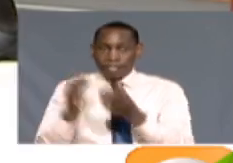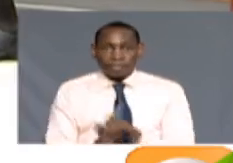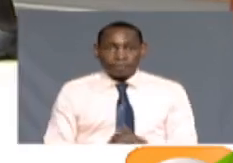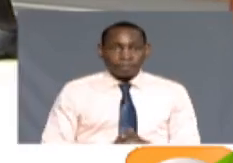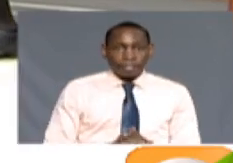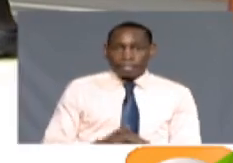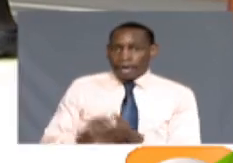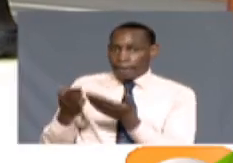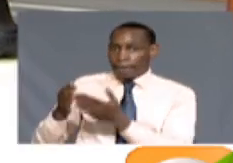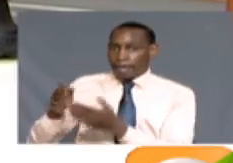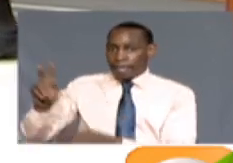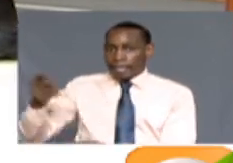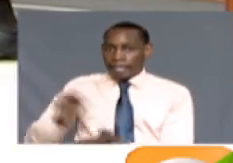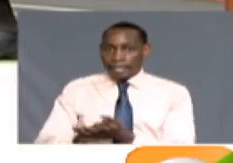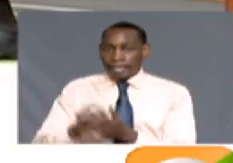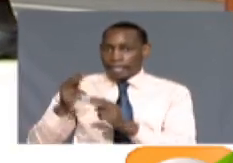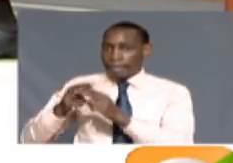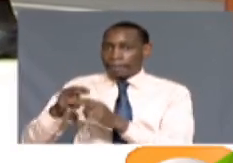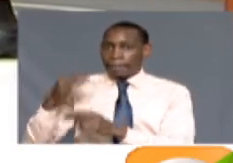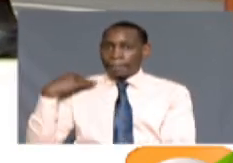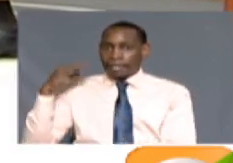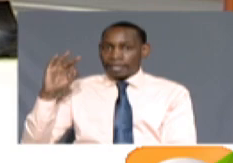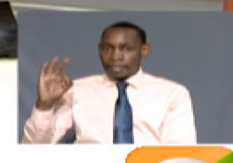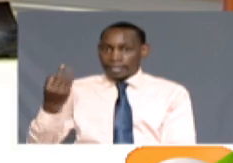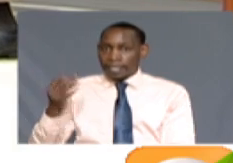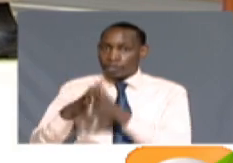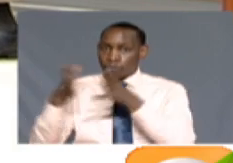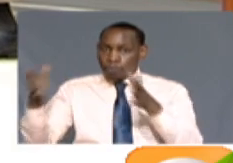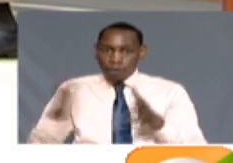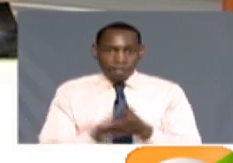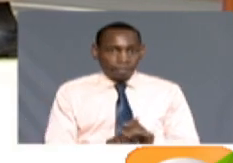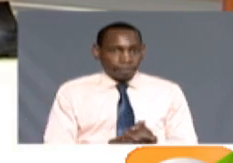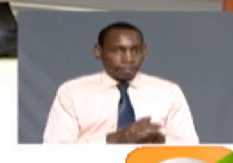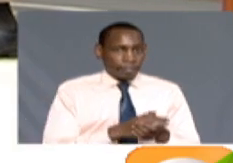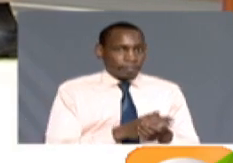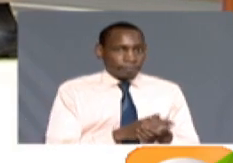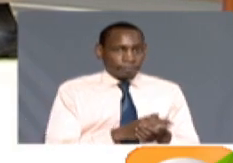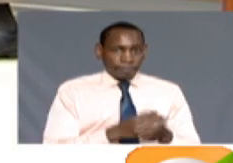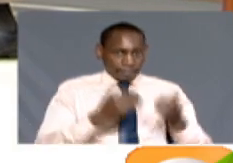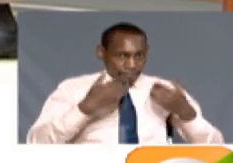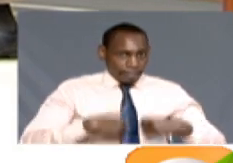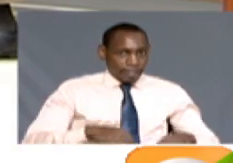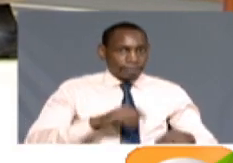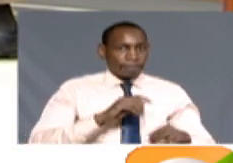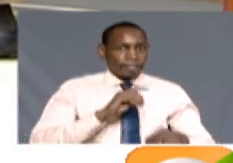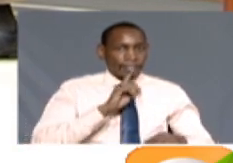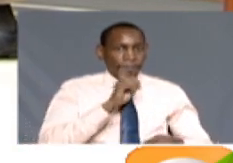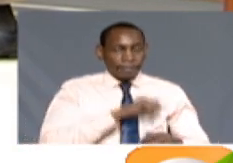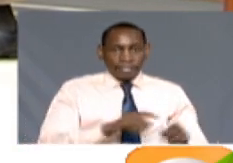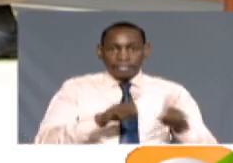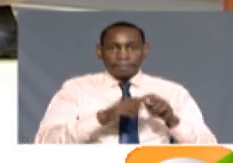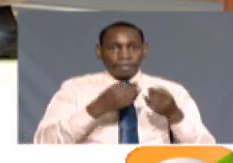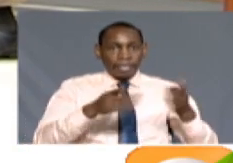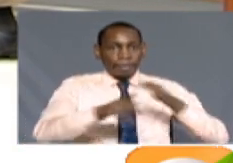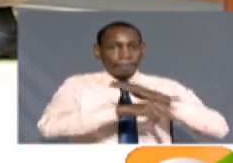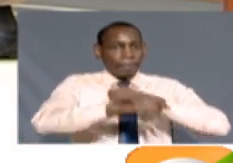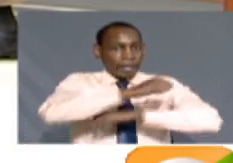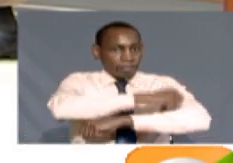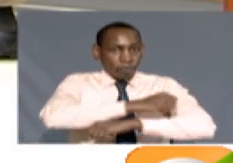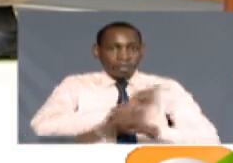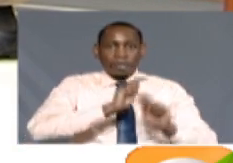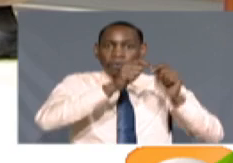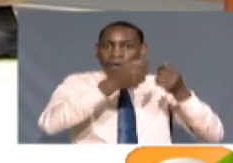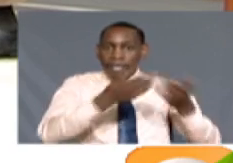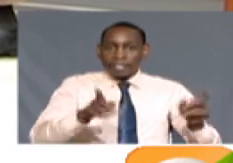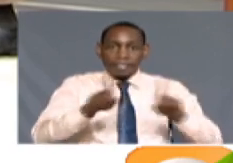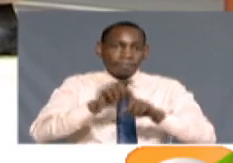Kenya, you're the third most popular person. You absolutely, once said. Absolutely. You said that yourself. Not myself, even if you ask, go to any primary school, even